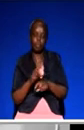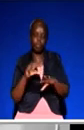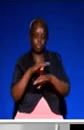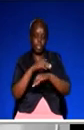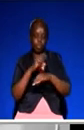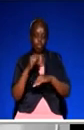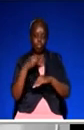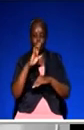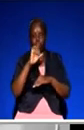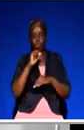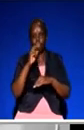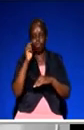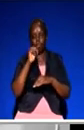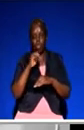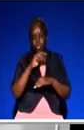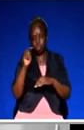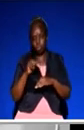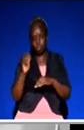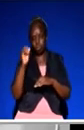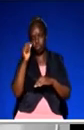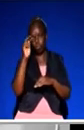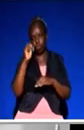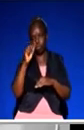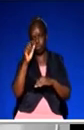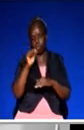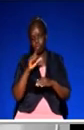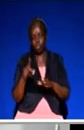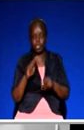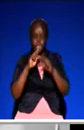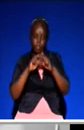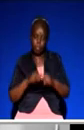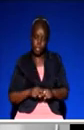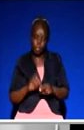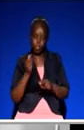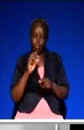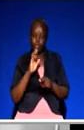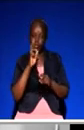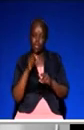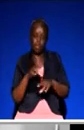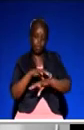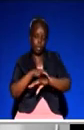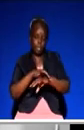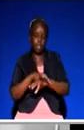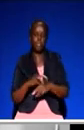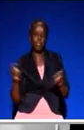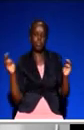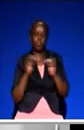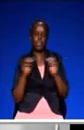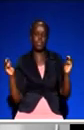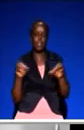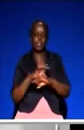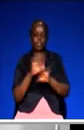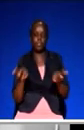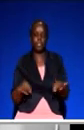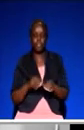horizontal, all right? And it depends on where you are on the Earth's magnetic field. Now,